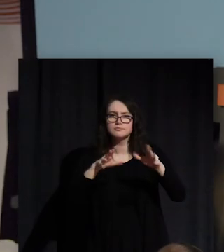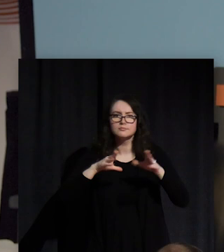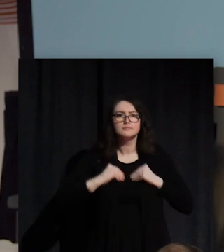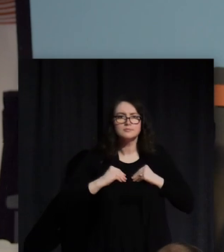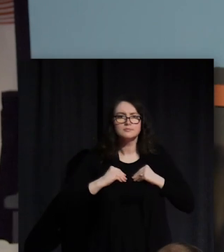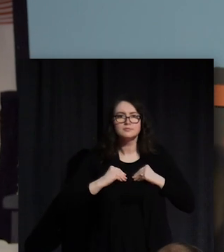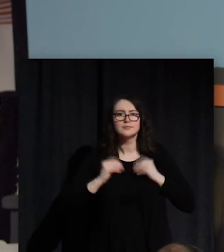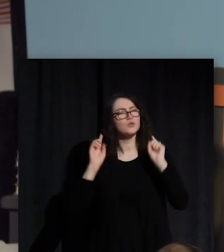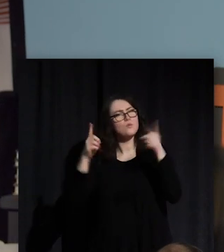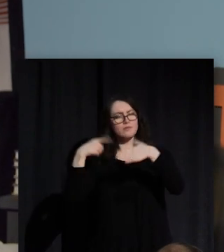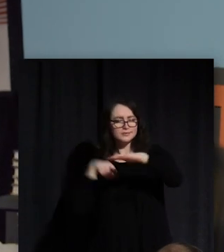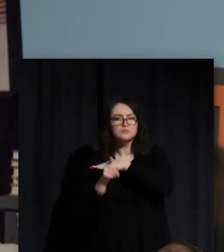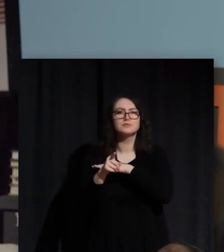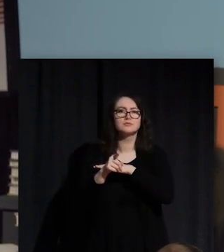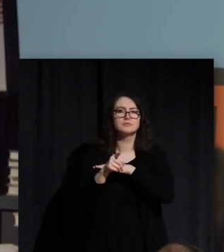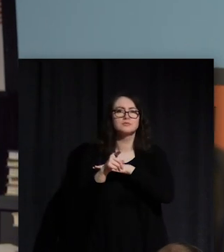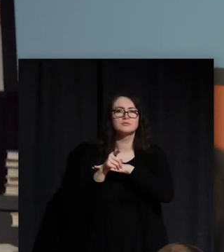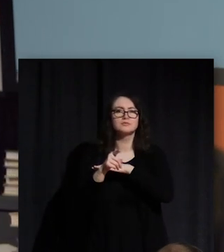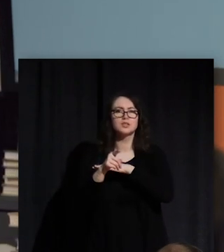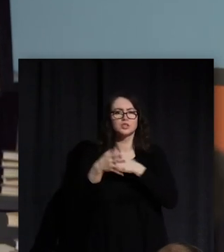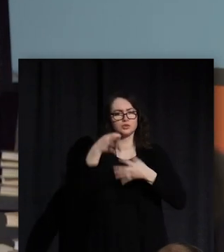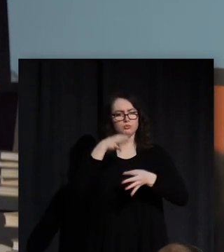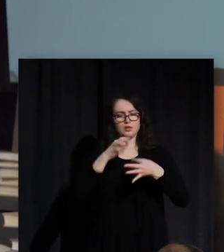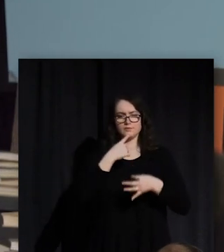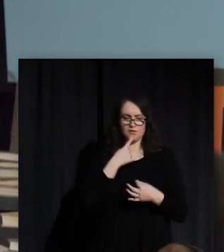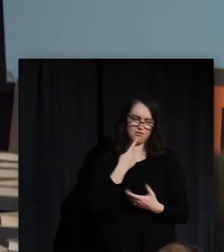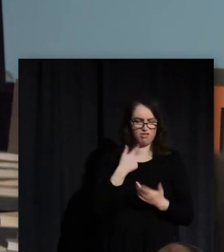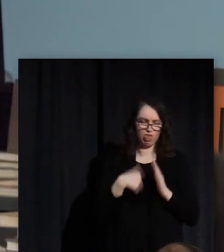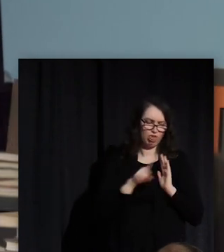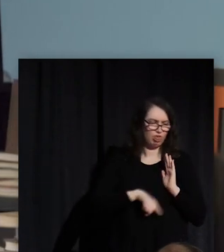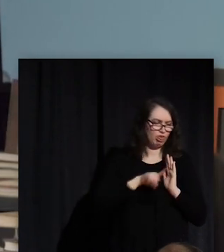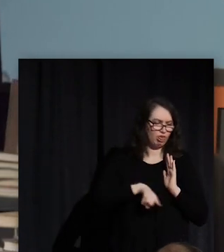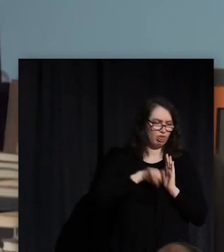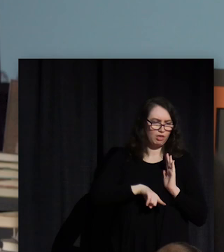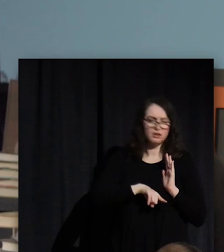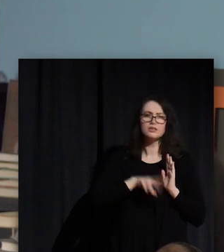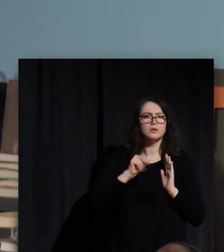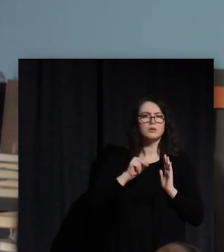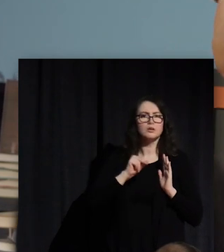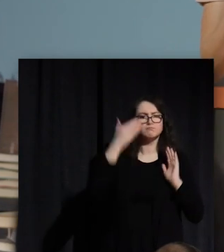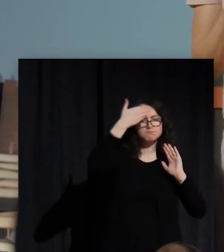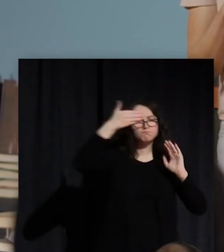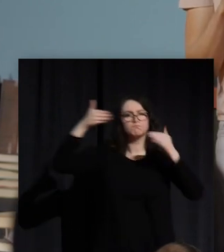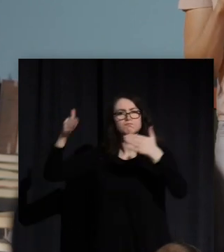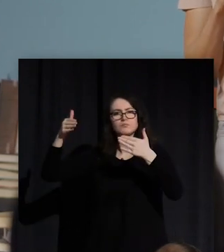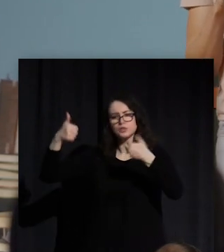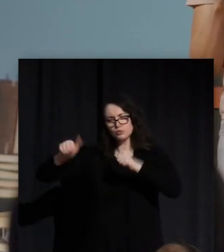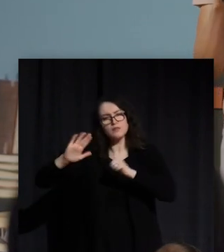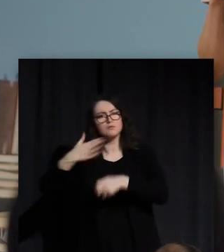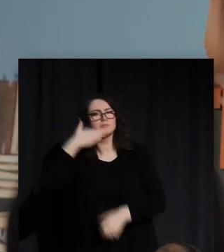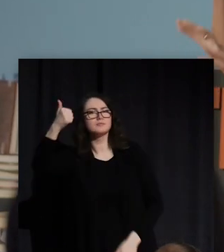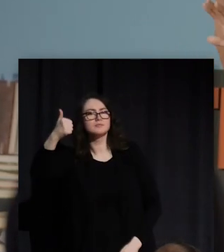on adventures. Instead of telling yourself you're not good enough, go out and try your hardest. Find out what you're made